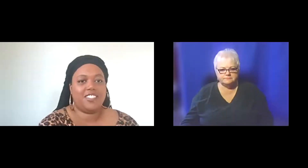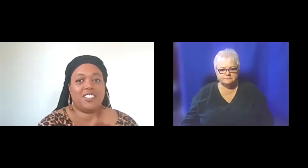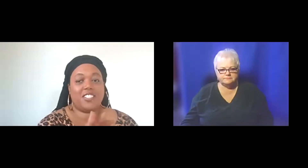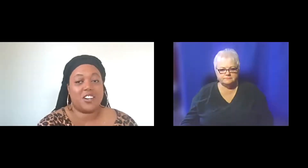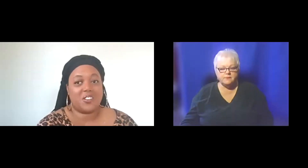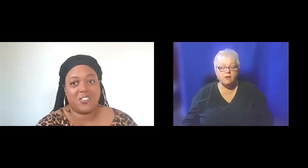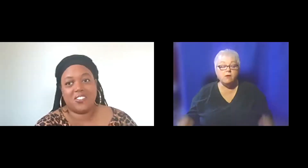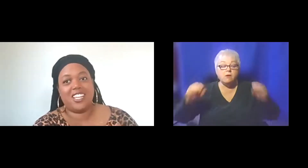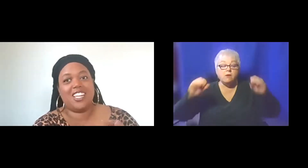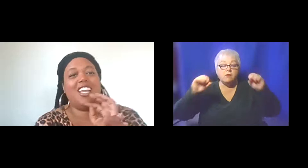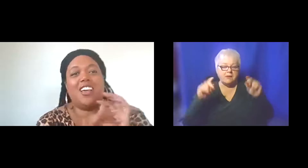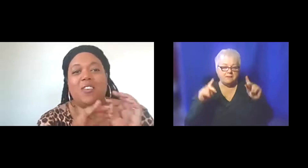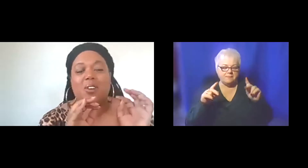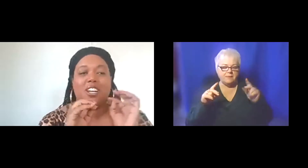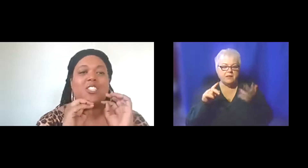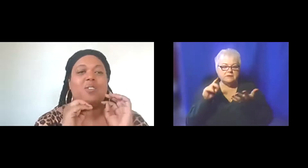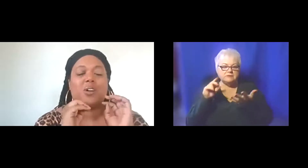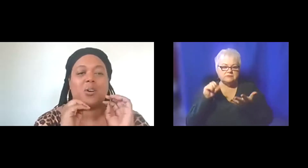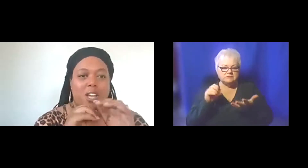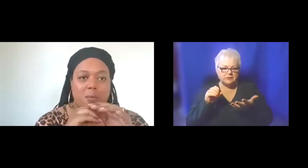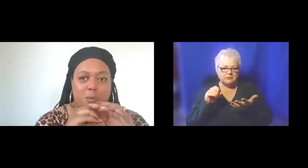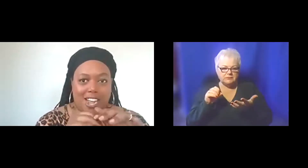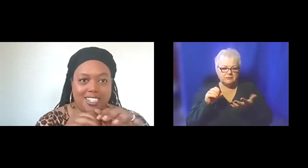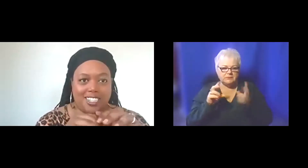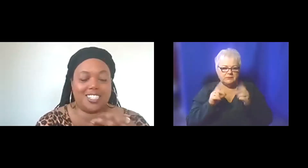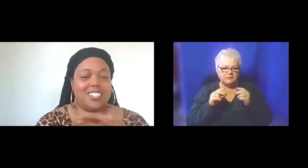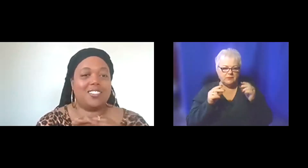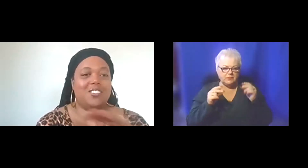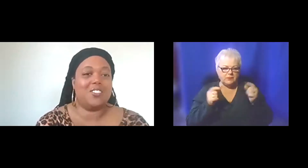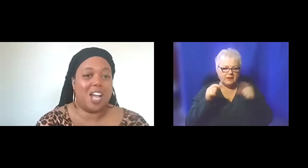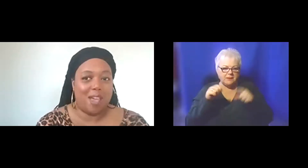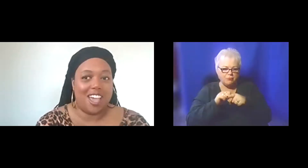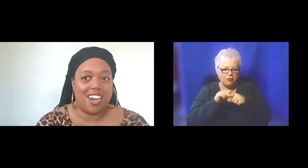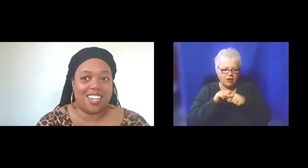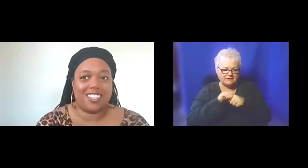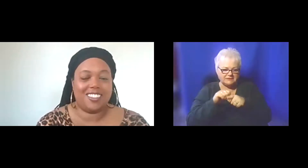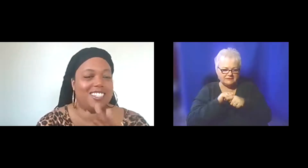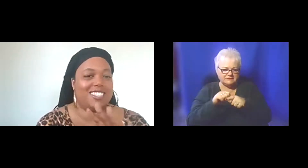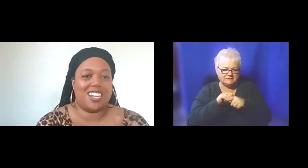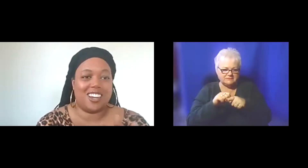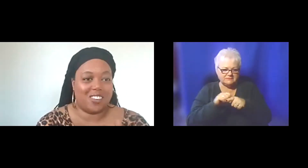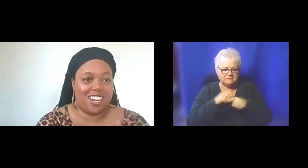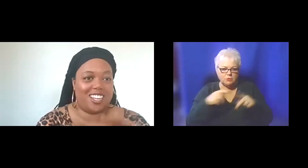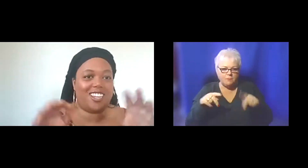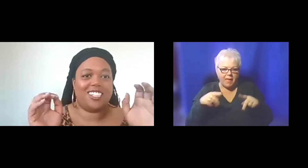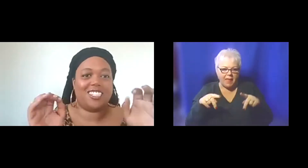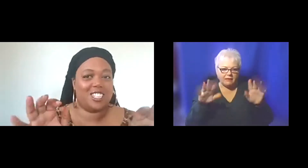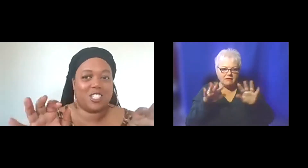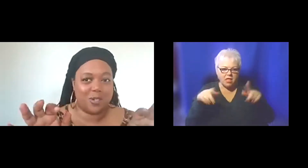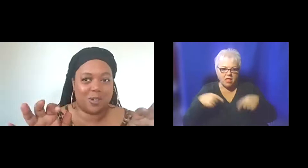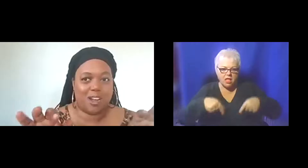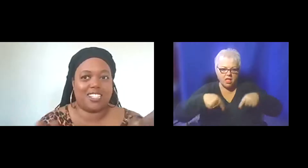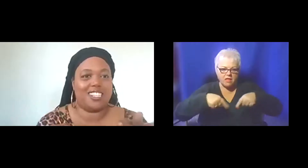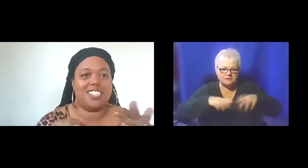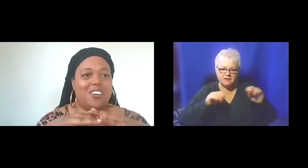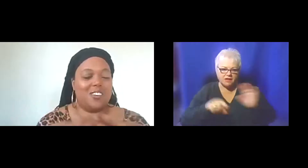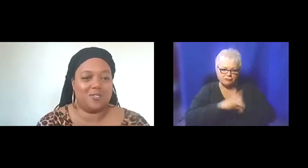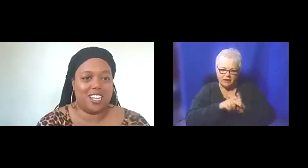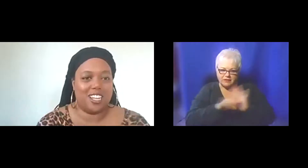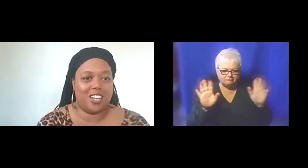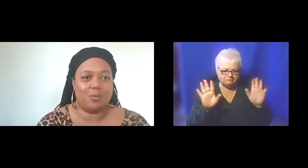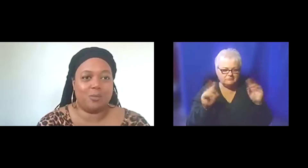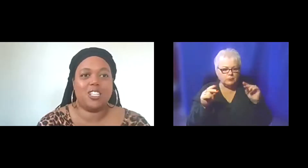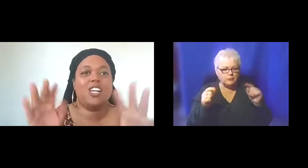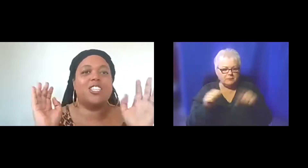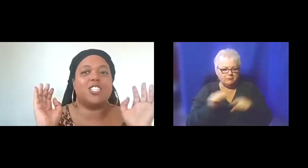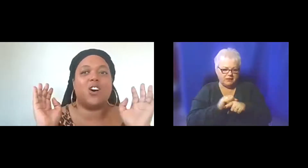Okay, so we're gonna do a quick practice. Do not panic. It's not graded. It's just a quick practice. I always